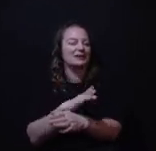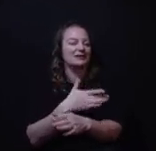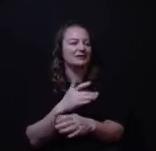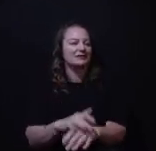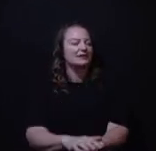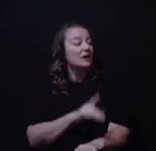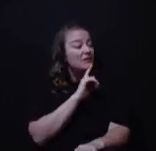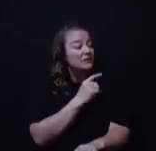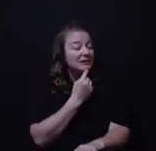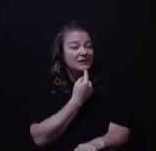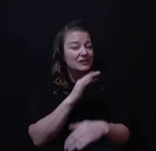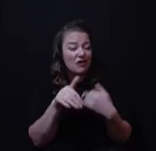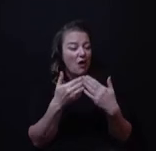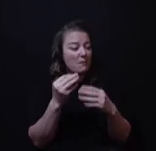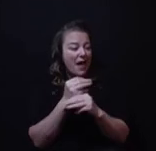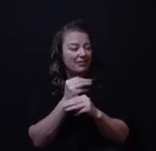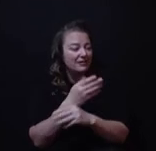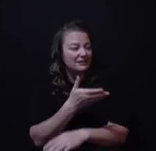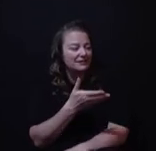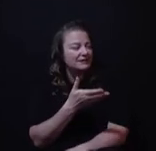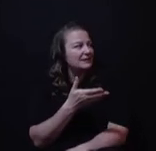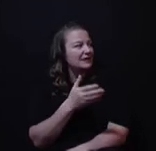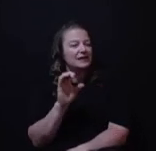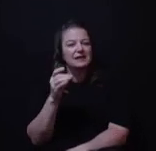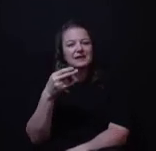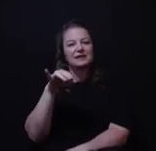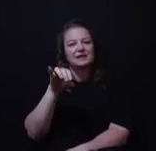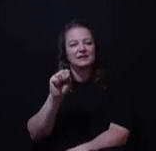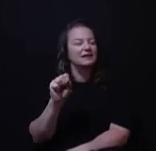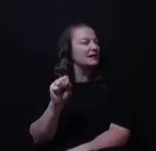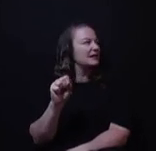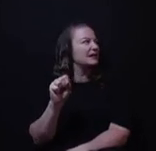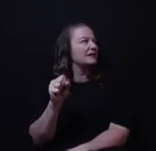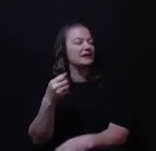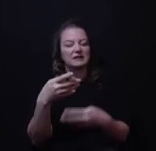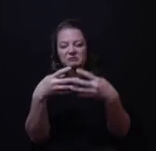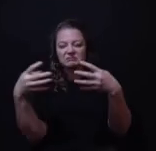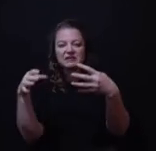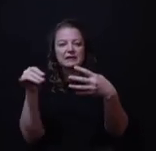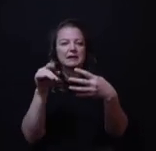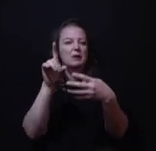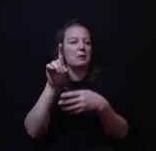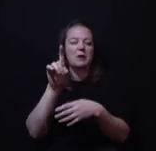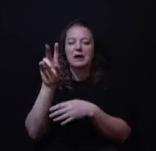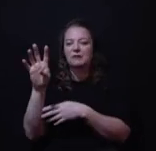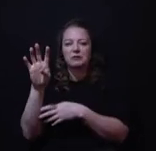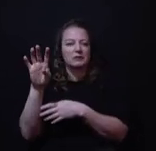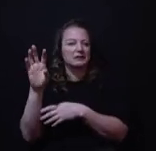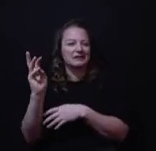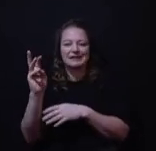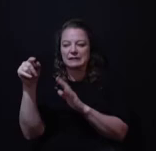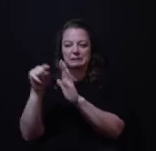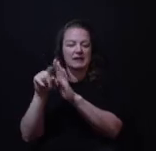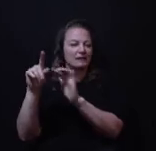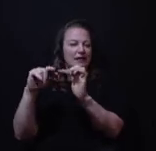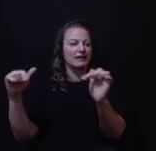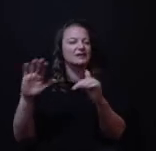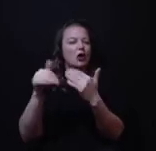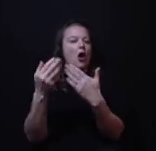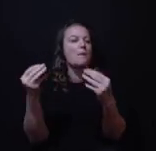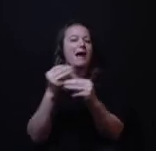No, I'm serious. It's all it is. It's just math. When Chris writes charts, it's got ones and fours and six minuses, and it's just math.